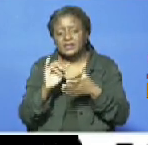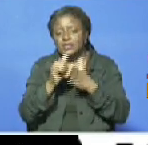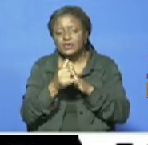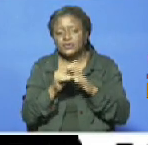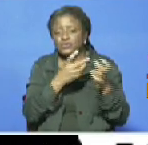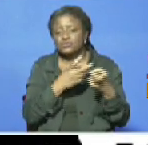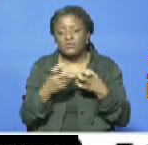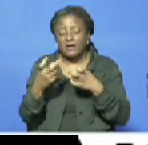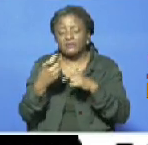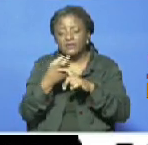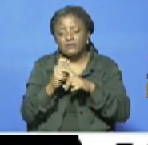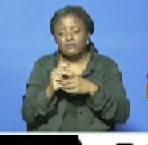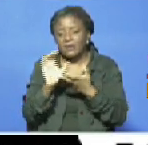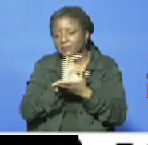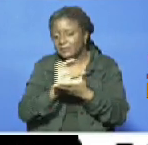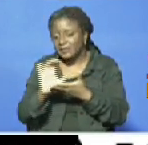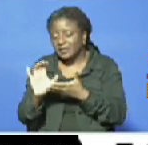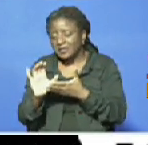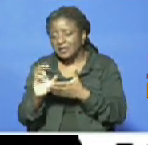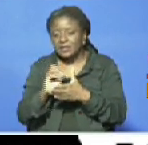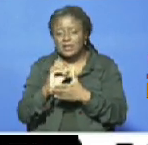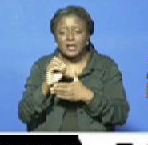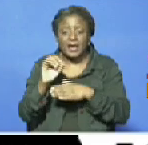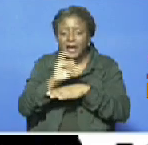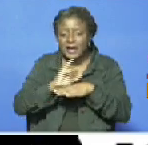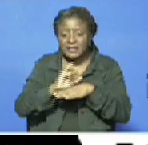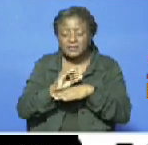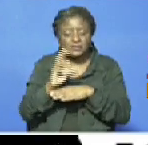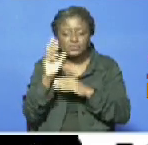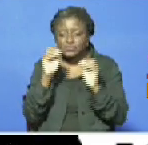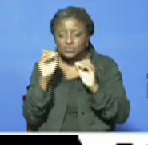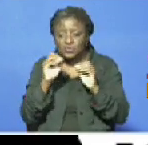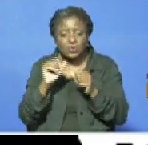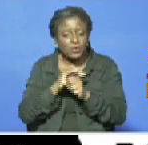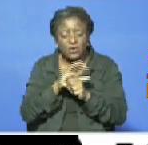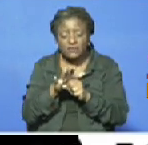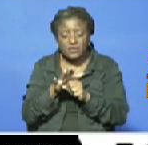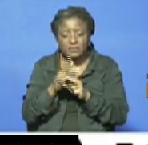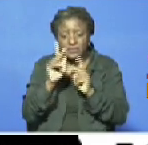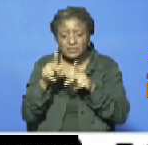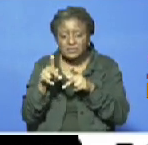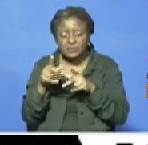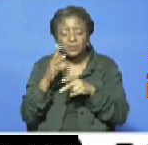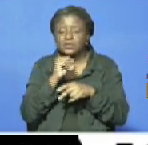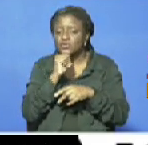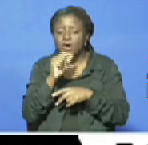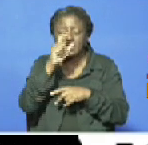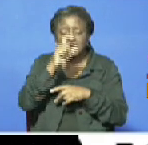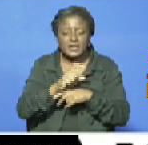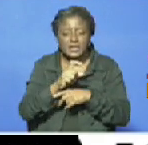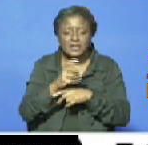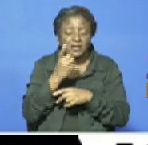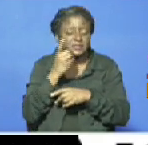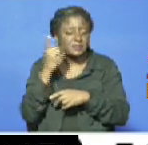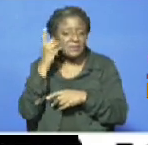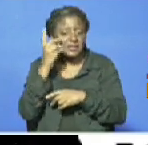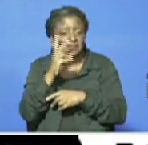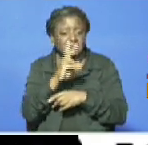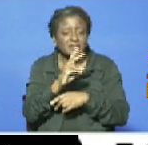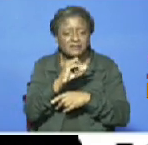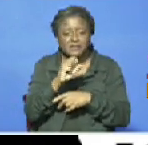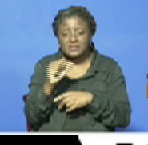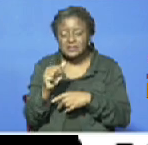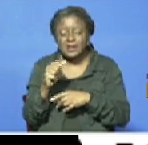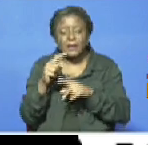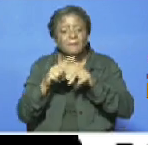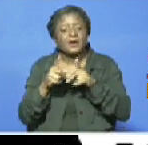from sterile or islands with no COVID cases will not need a domestic visa, but will require one to